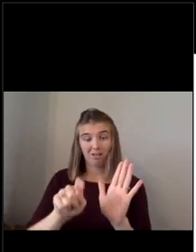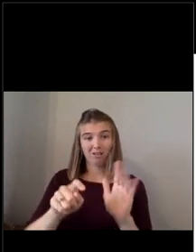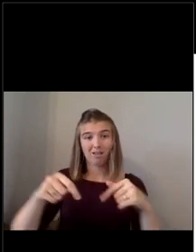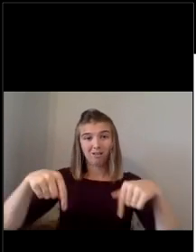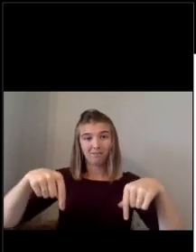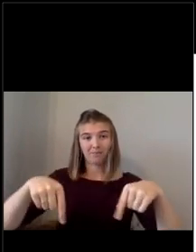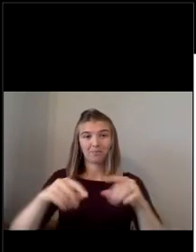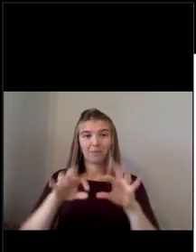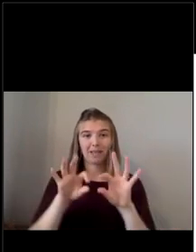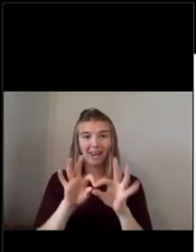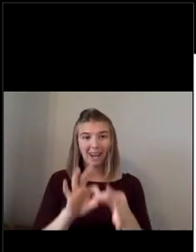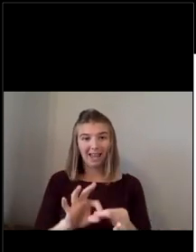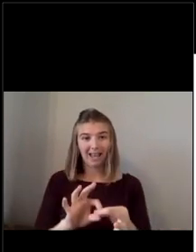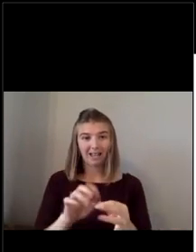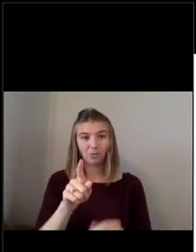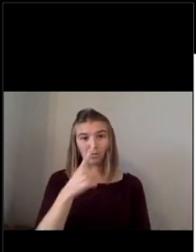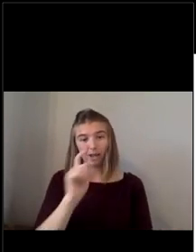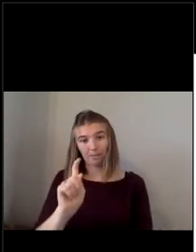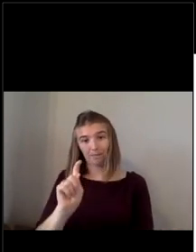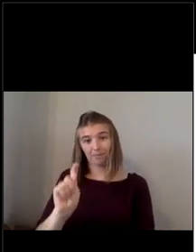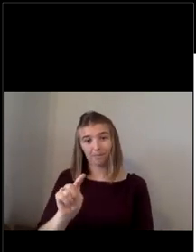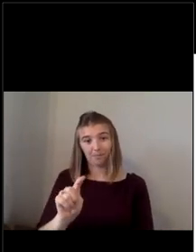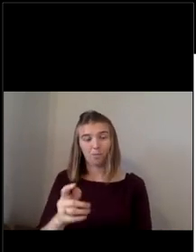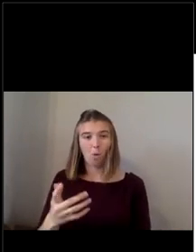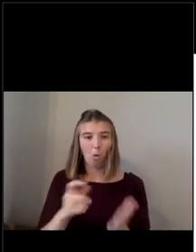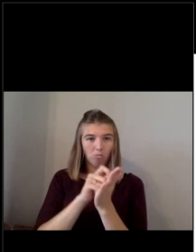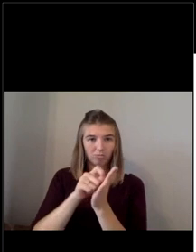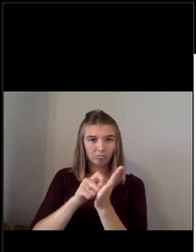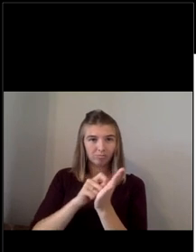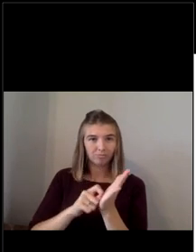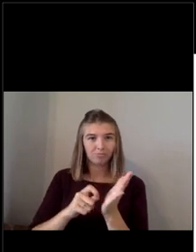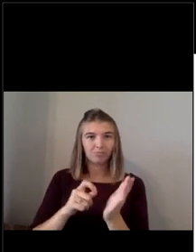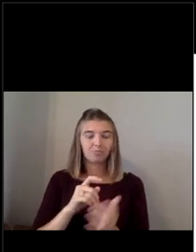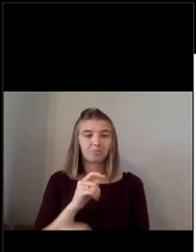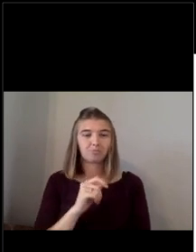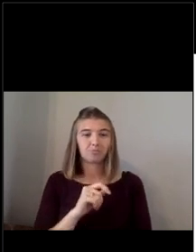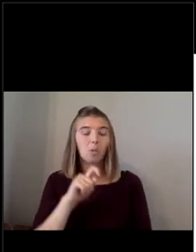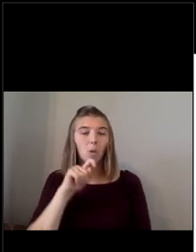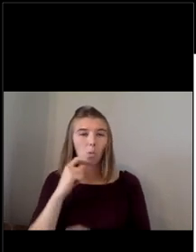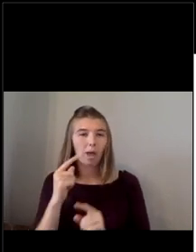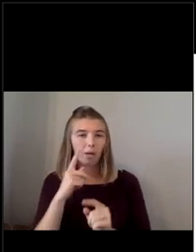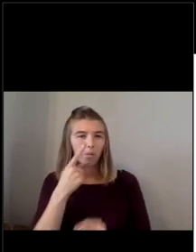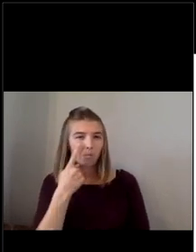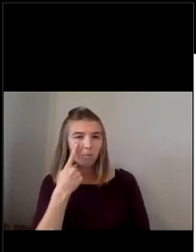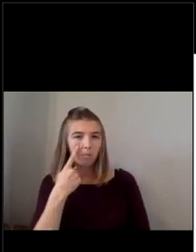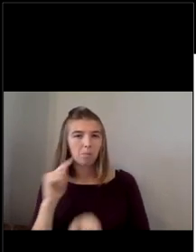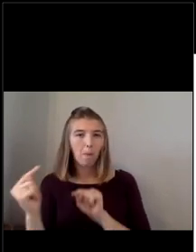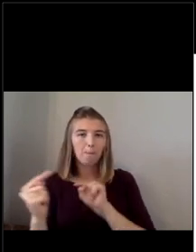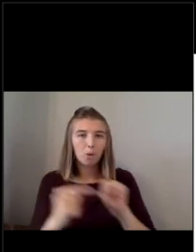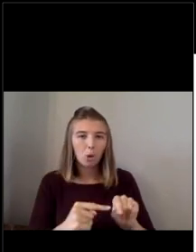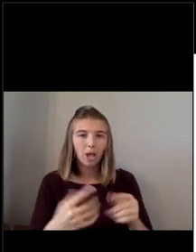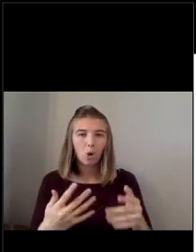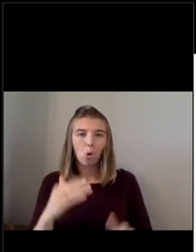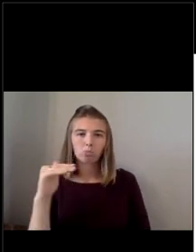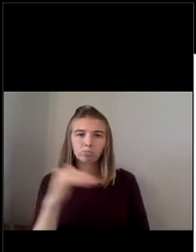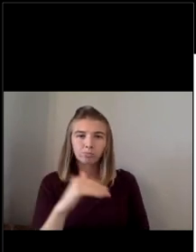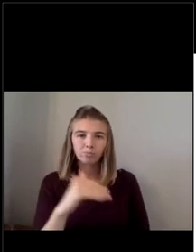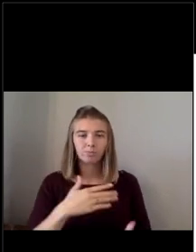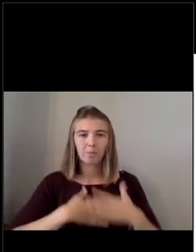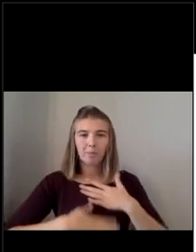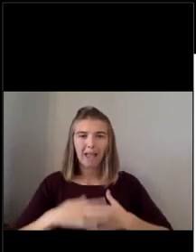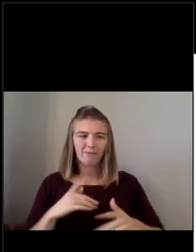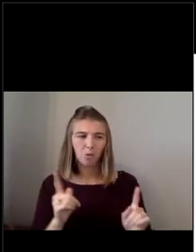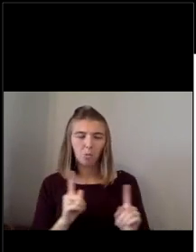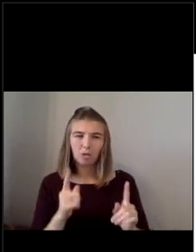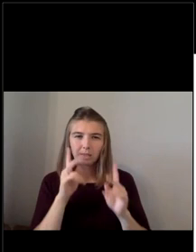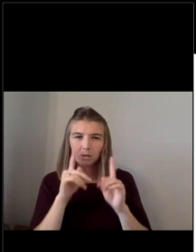need, so I'll let you take a note of that. We'll look at how bullying and harassing behaviours, or what they look like in the chemical sciences. We'll look at